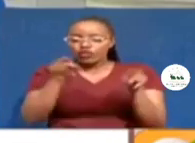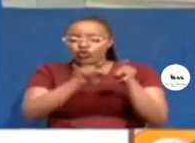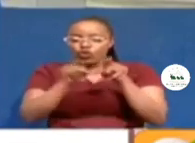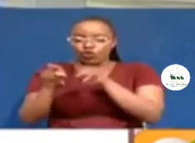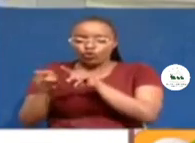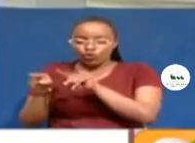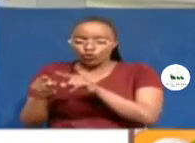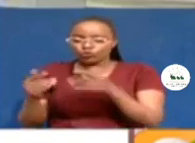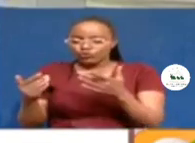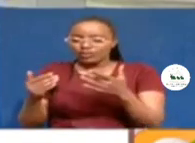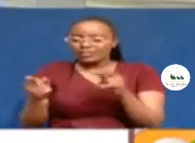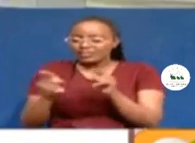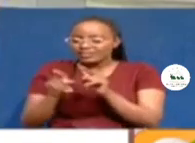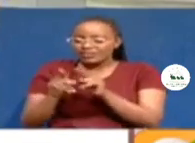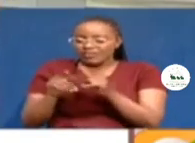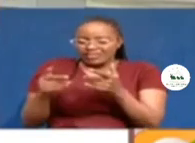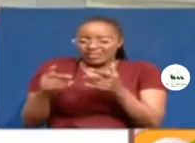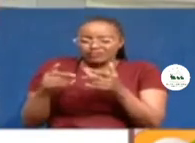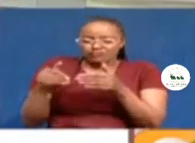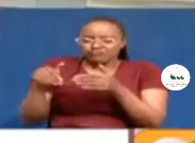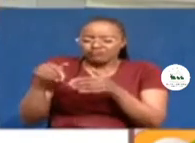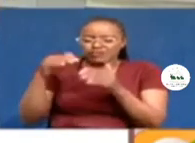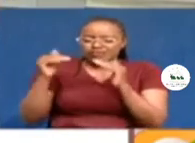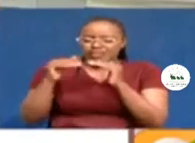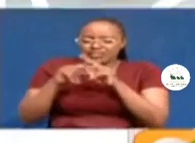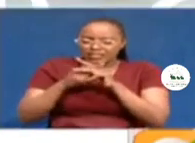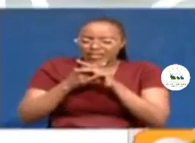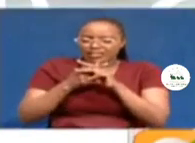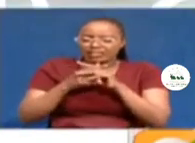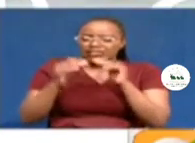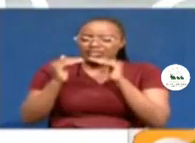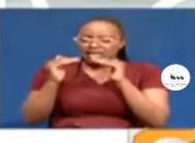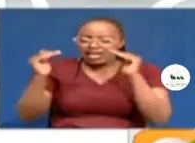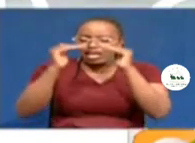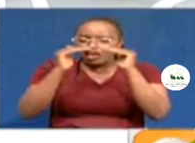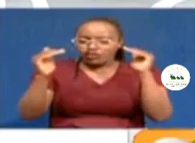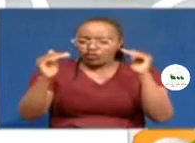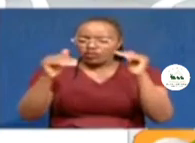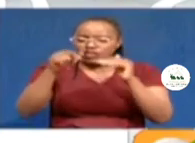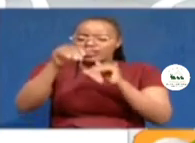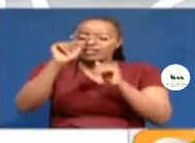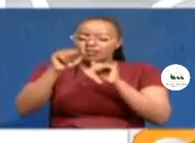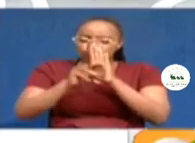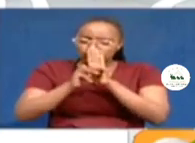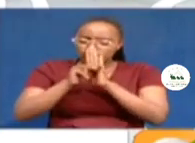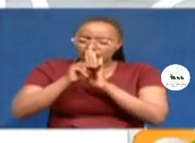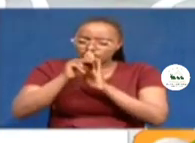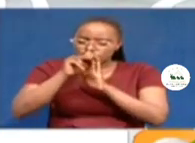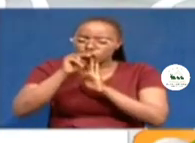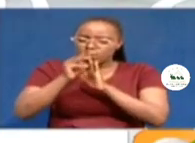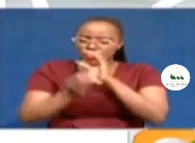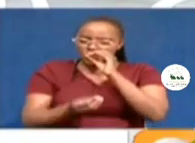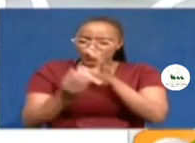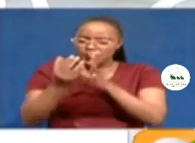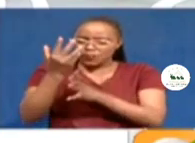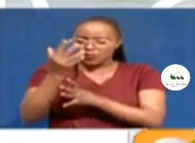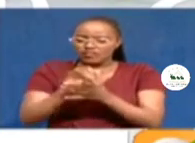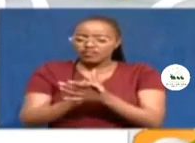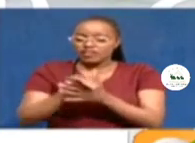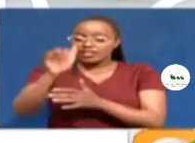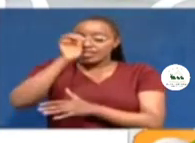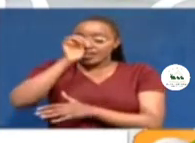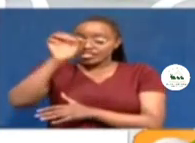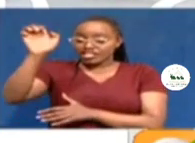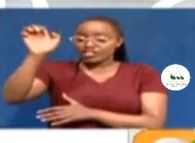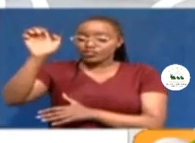the preparatory and preliminary stages that eventually mature in